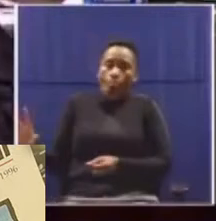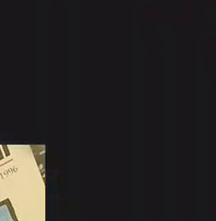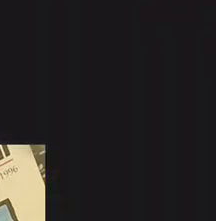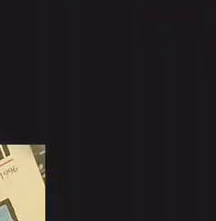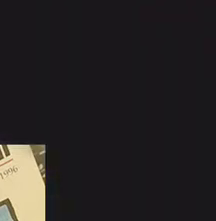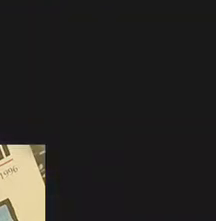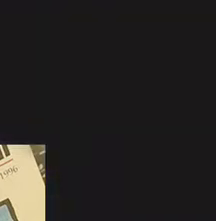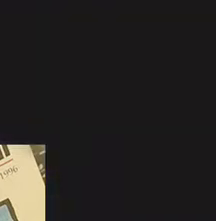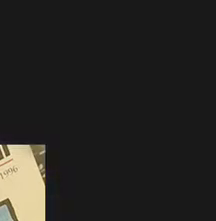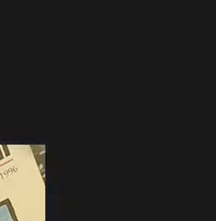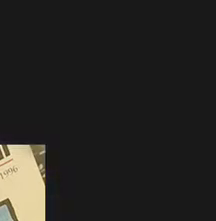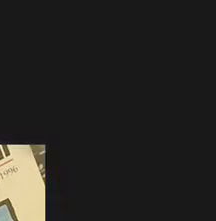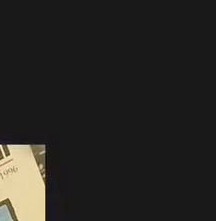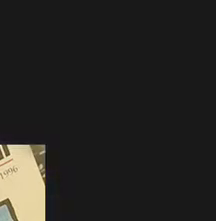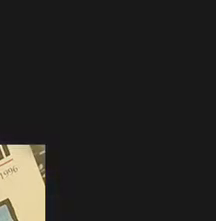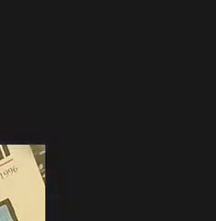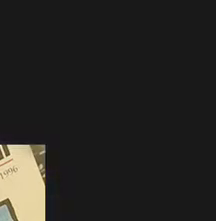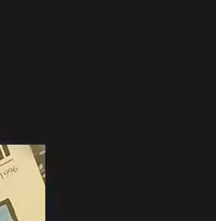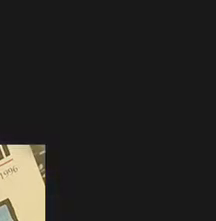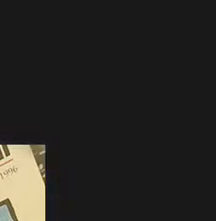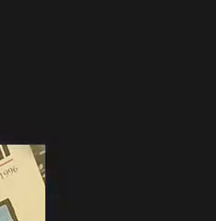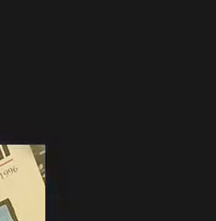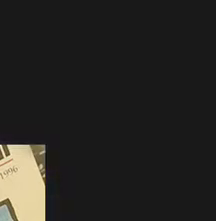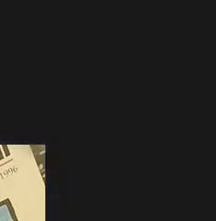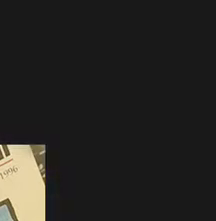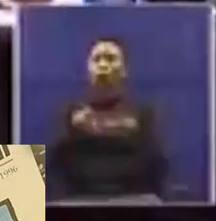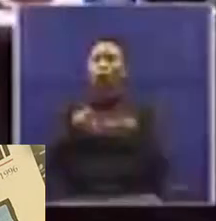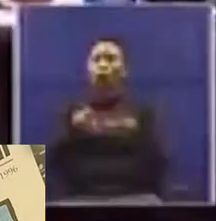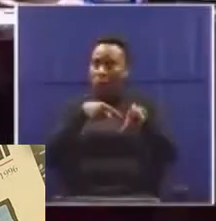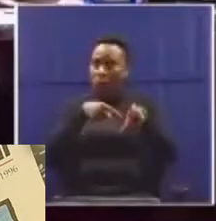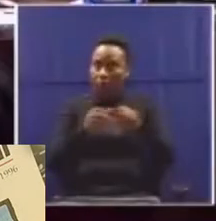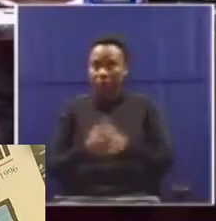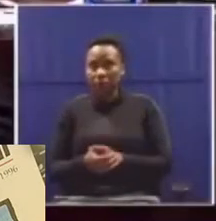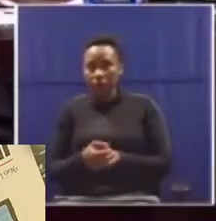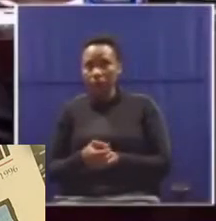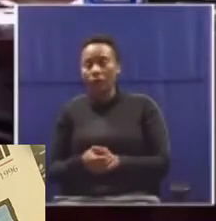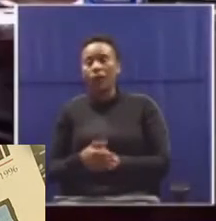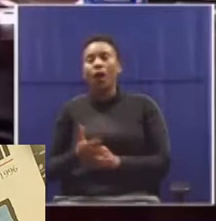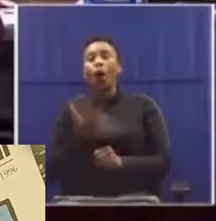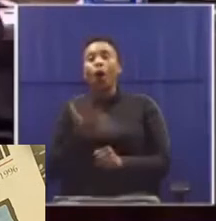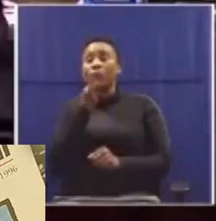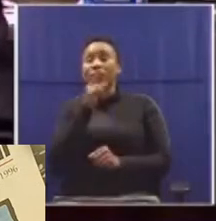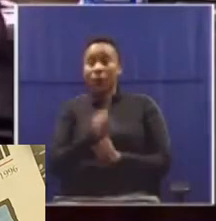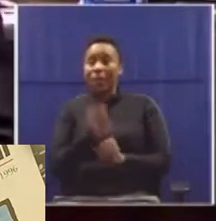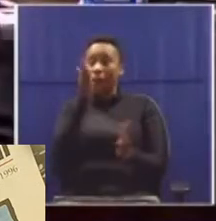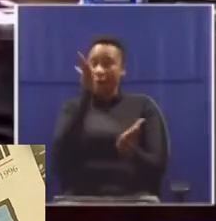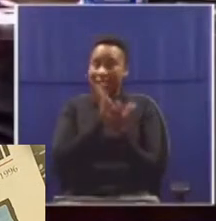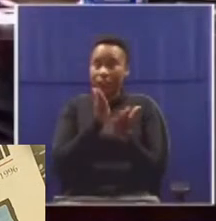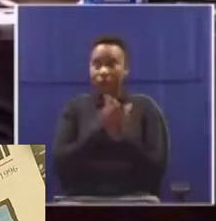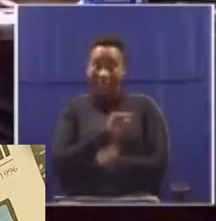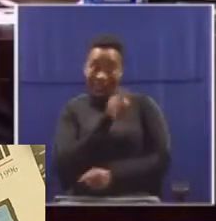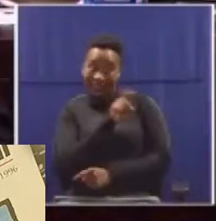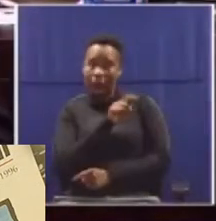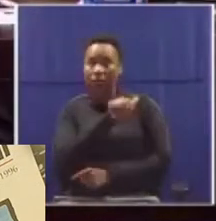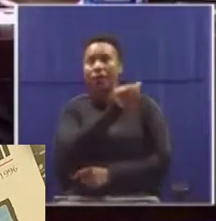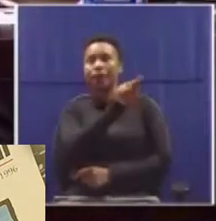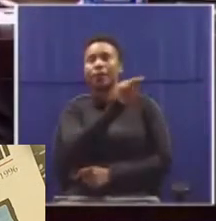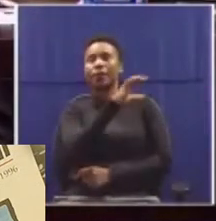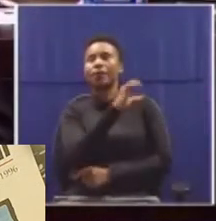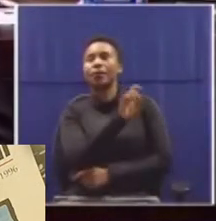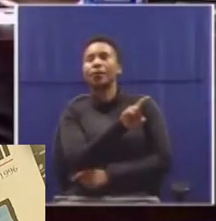wherever they govern now I want to say I want to say to to particularly to the A and see